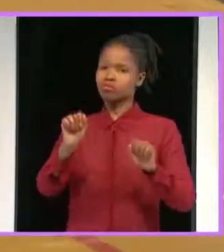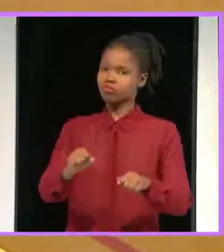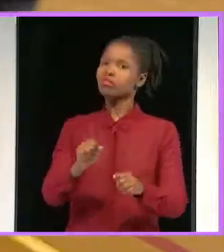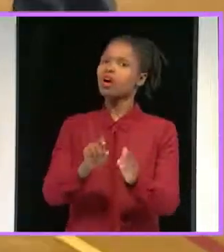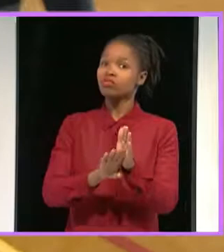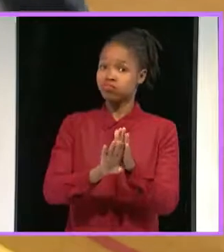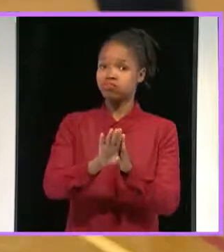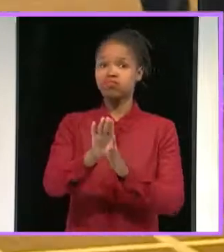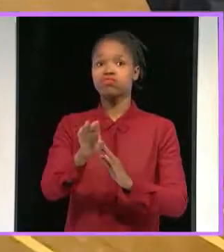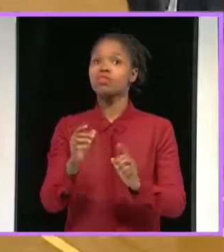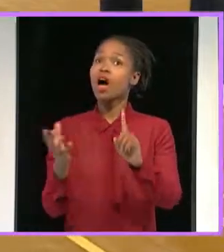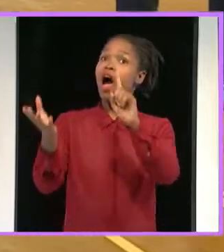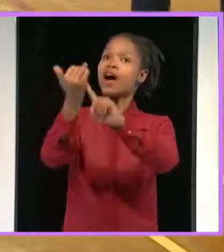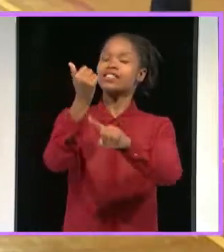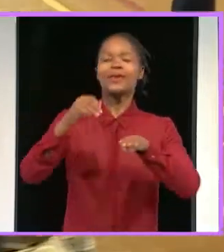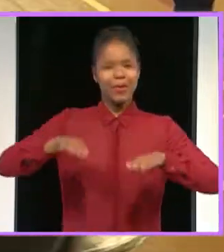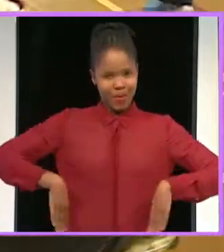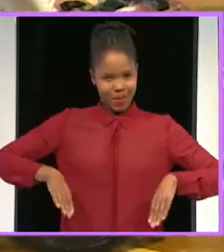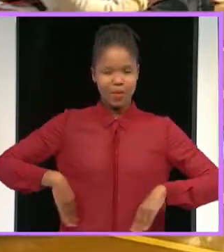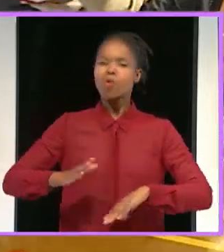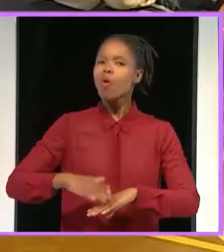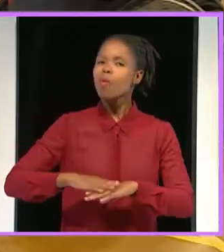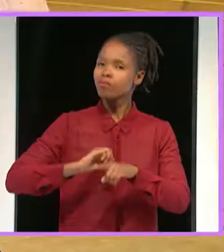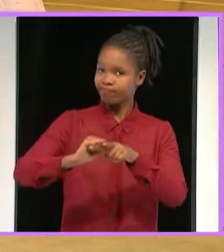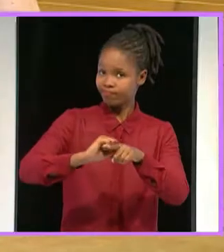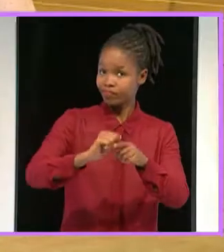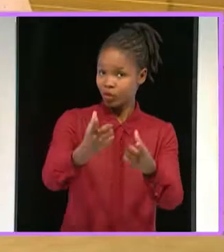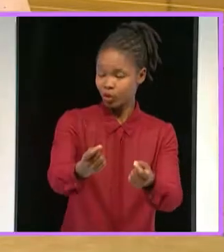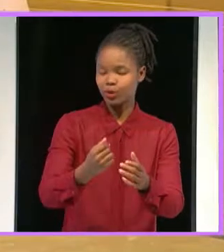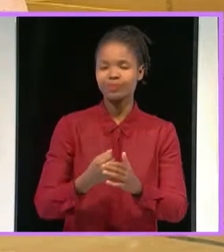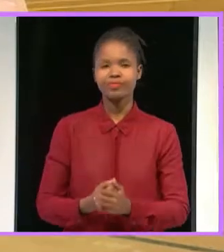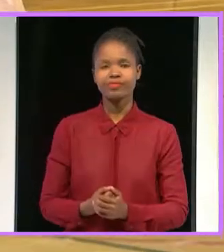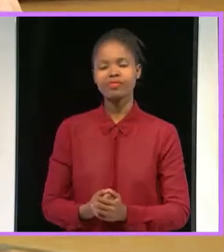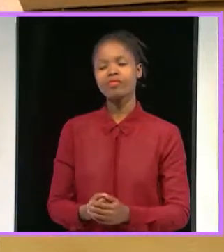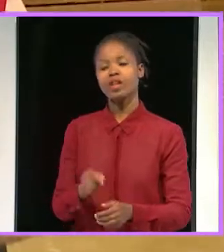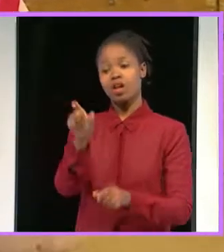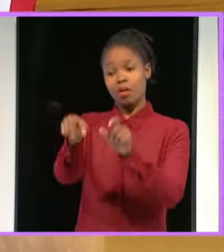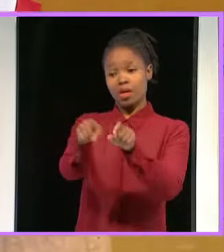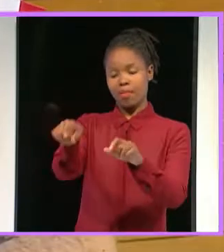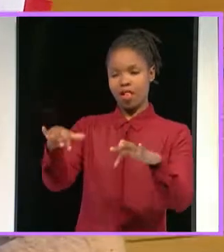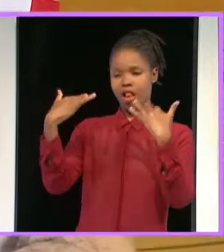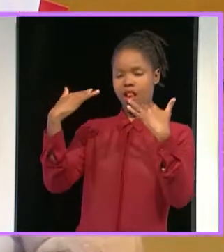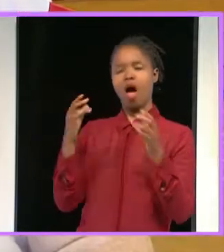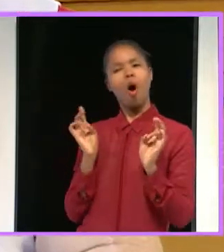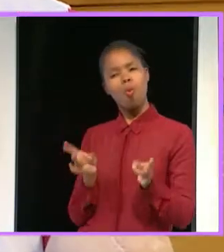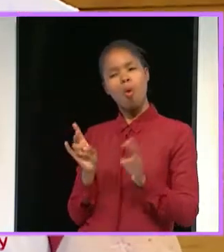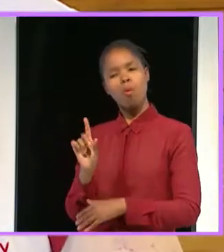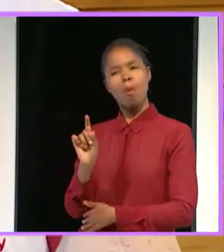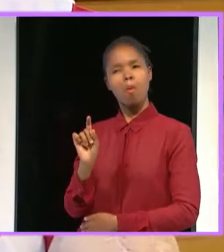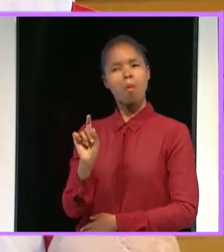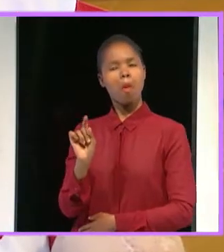a hell of a long way to go still. So yeah, one. For someone sitting at home watching this